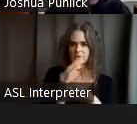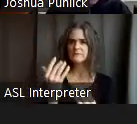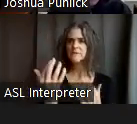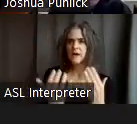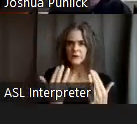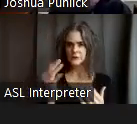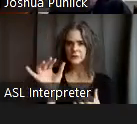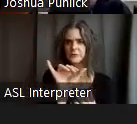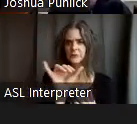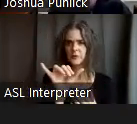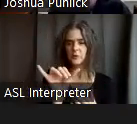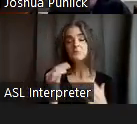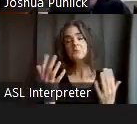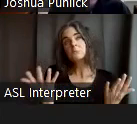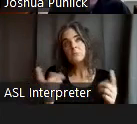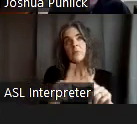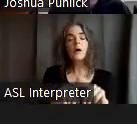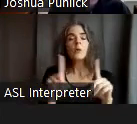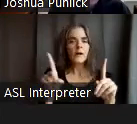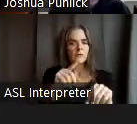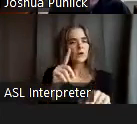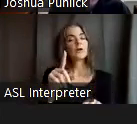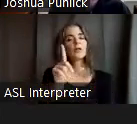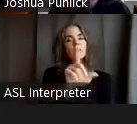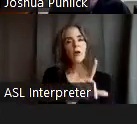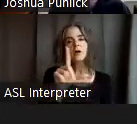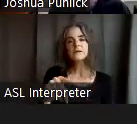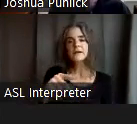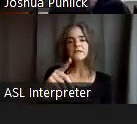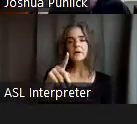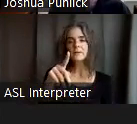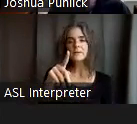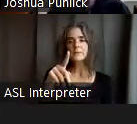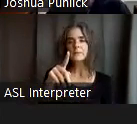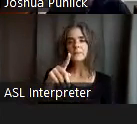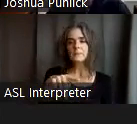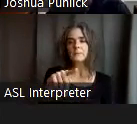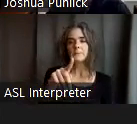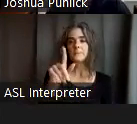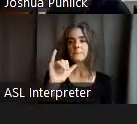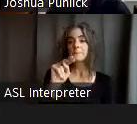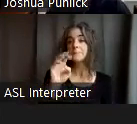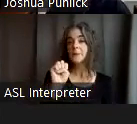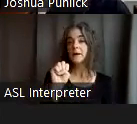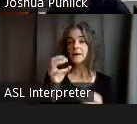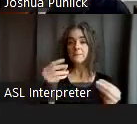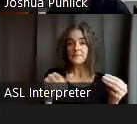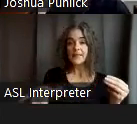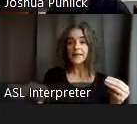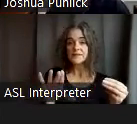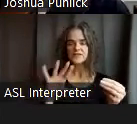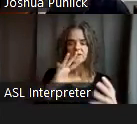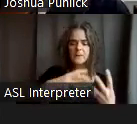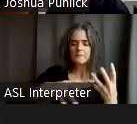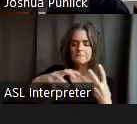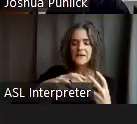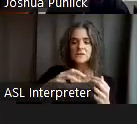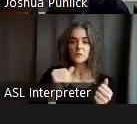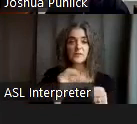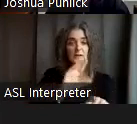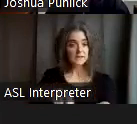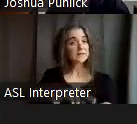However, there are a lot of longleaf pine plantations intermixed with our natural stands and